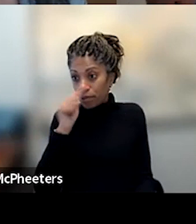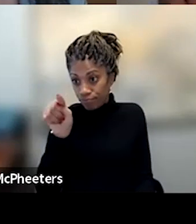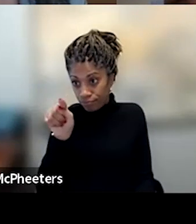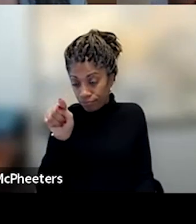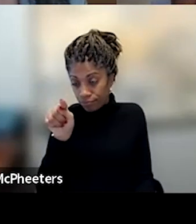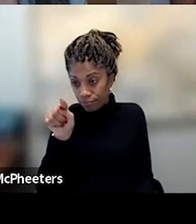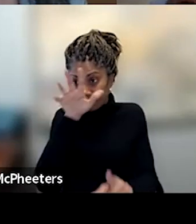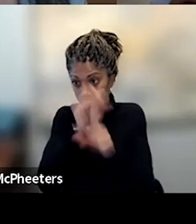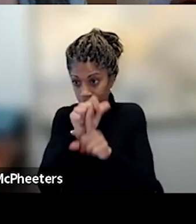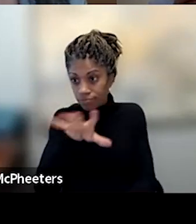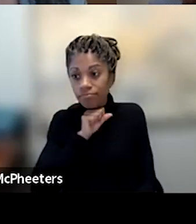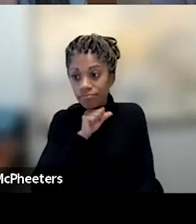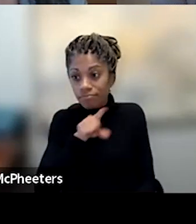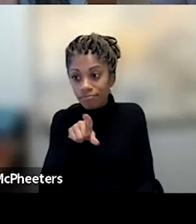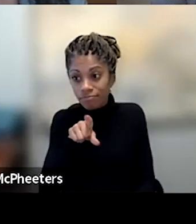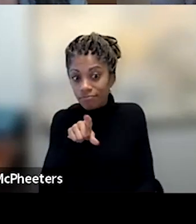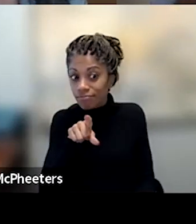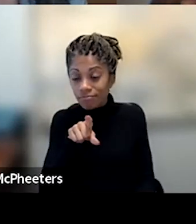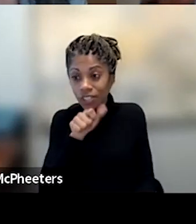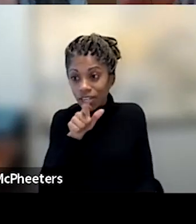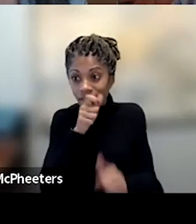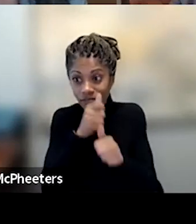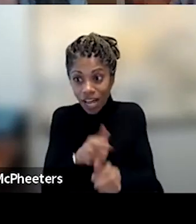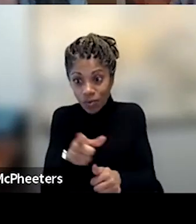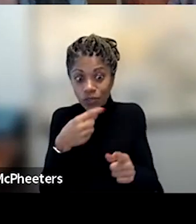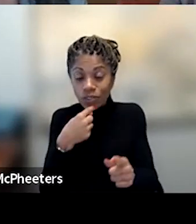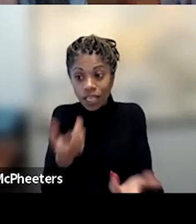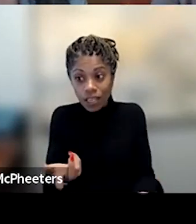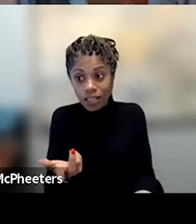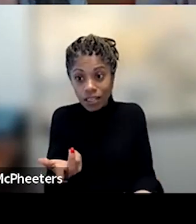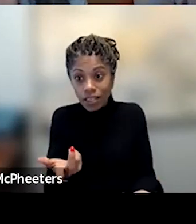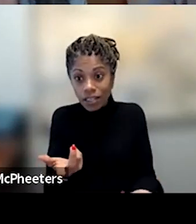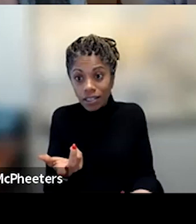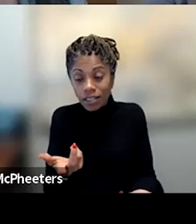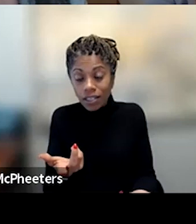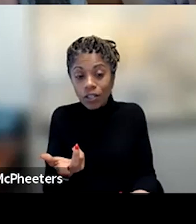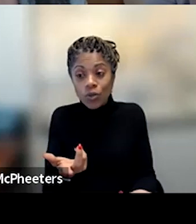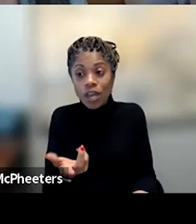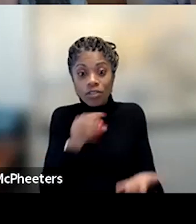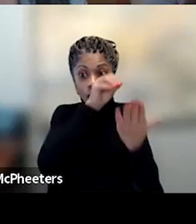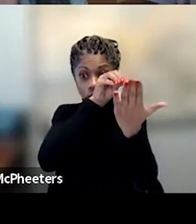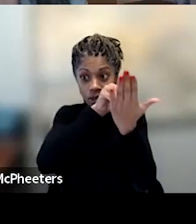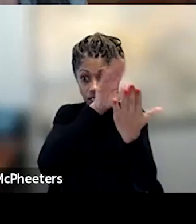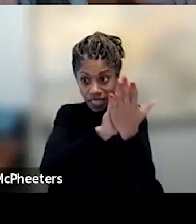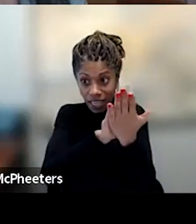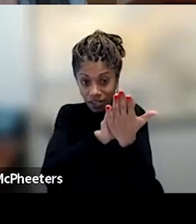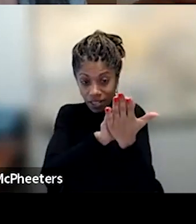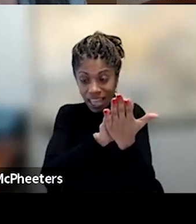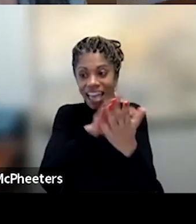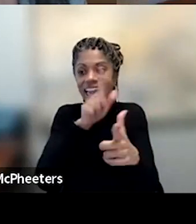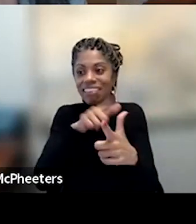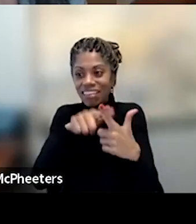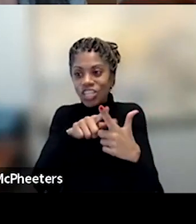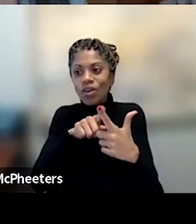much about the skills and the tactics to do externally without ever saying, but you have to actually go through the change process. Like, you have to have the